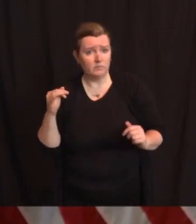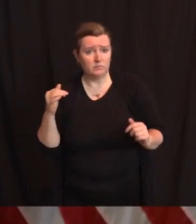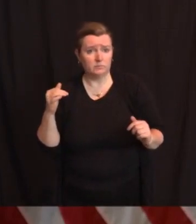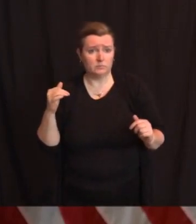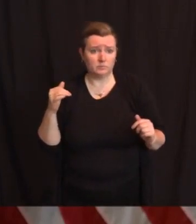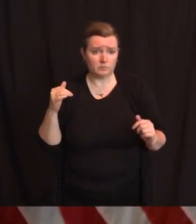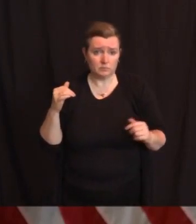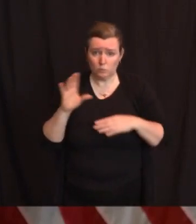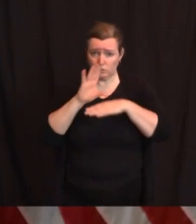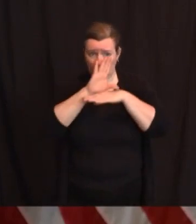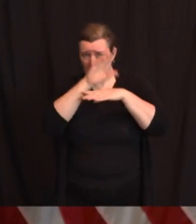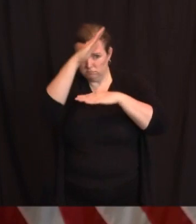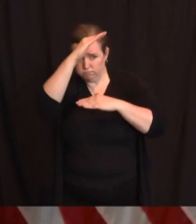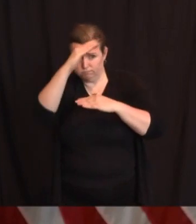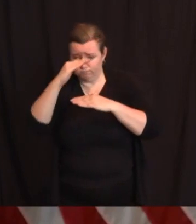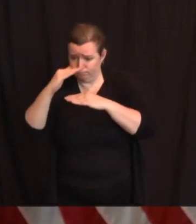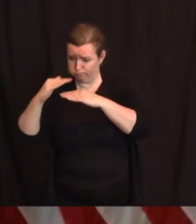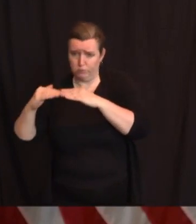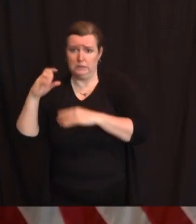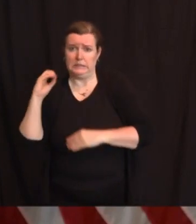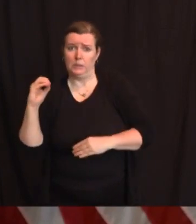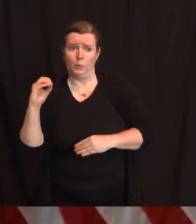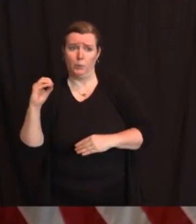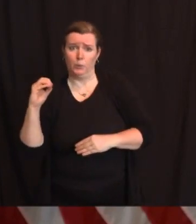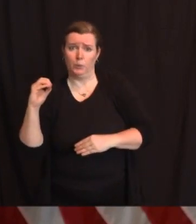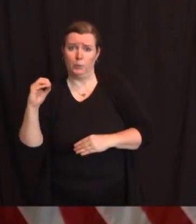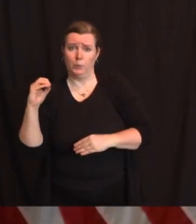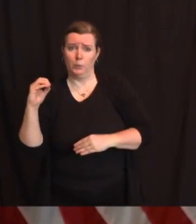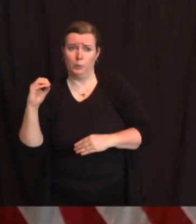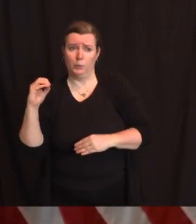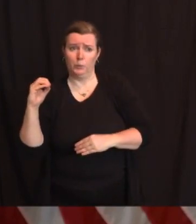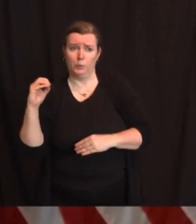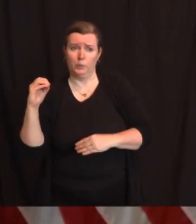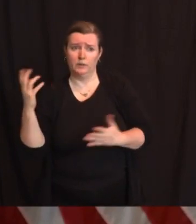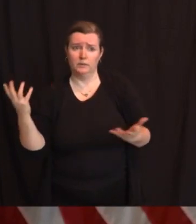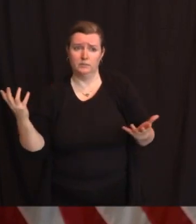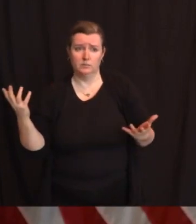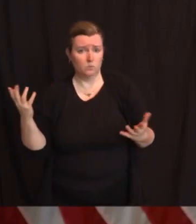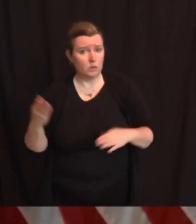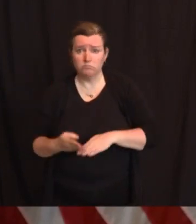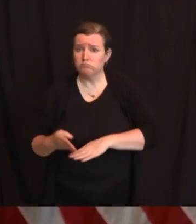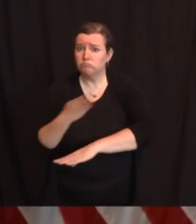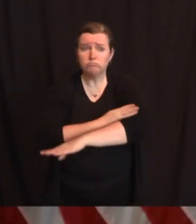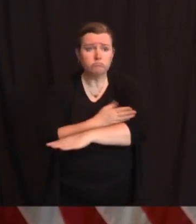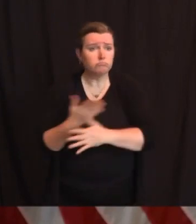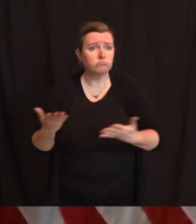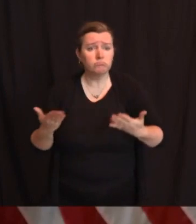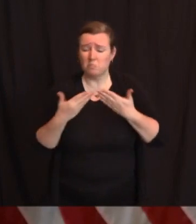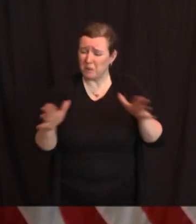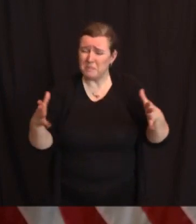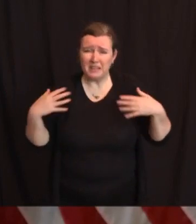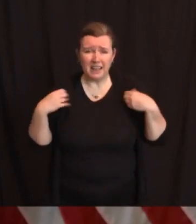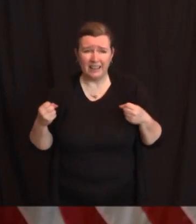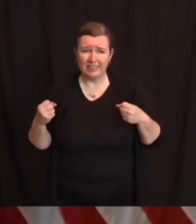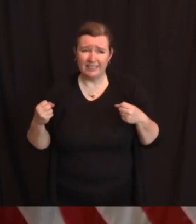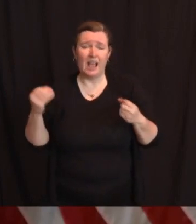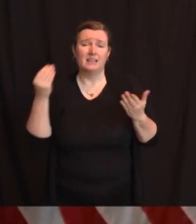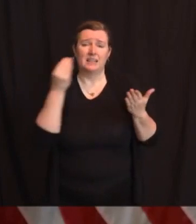as possible, we have advanced ourselves enormously, not just in public health, but in economic